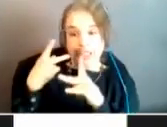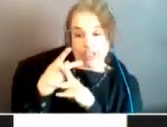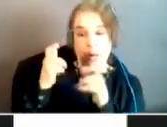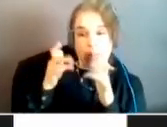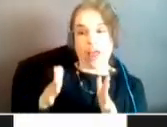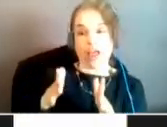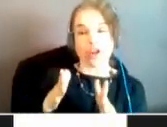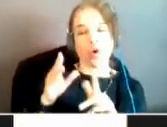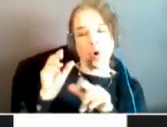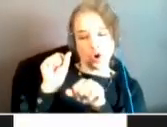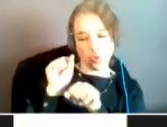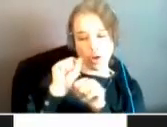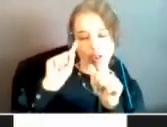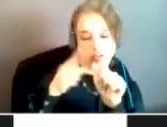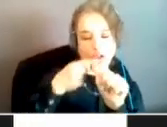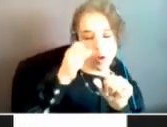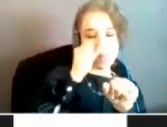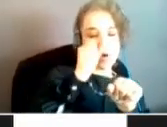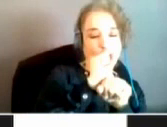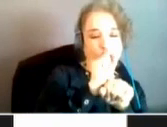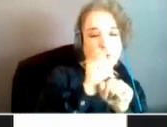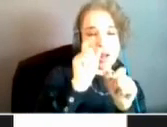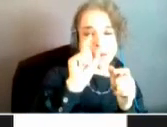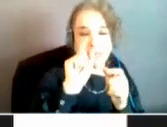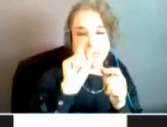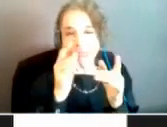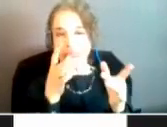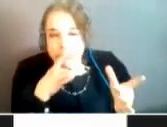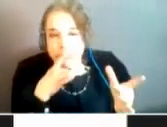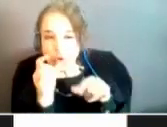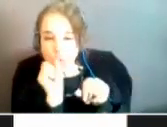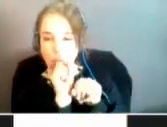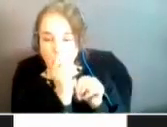managers worked with primary care physicians to monitor symptoms,